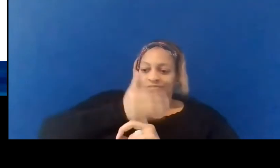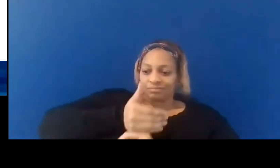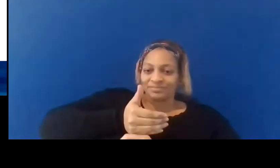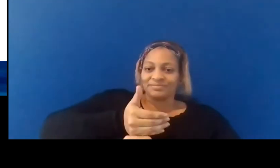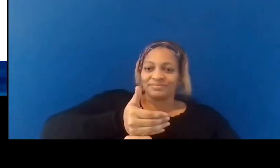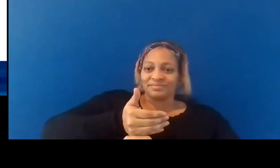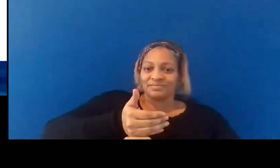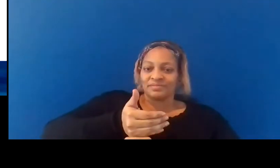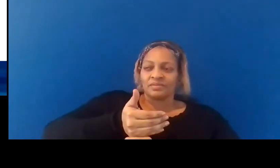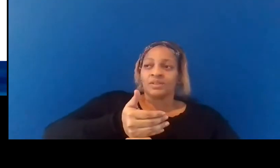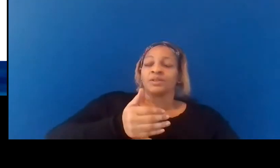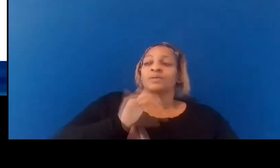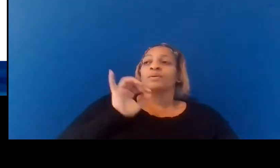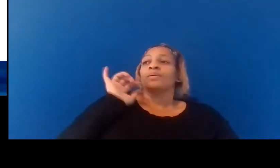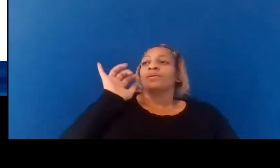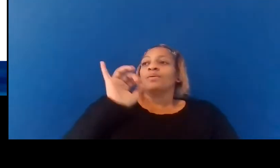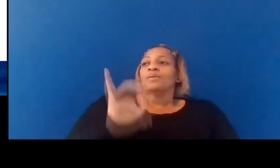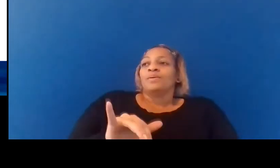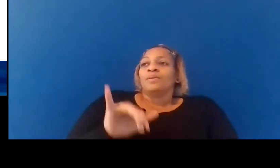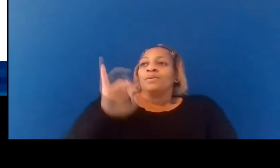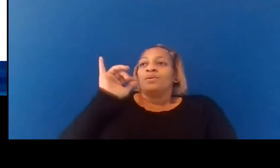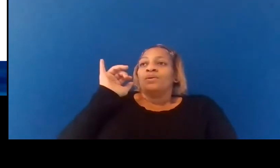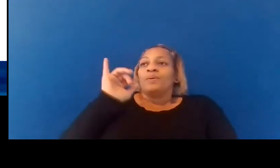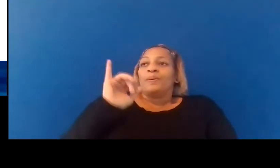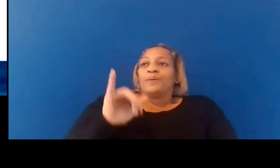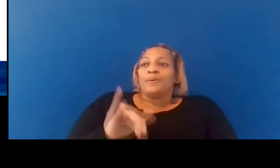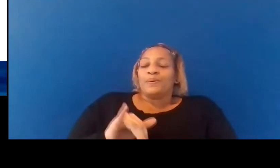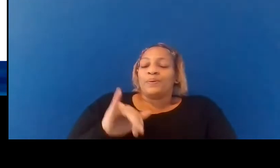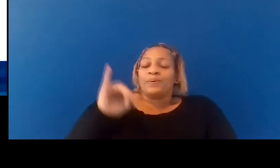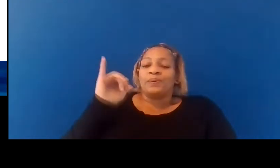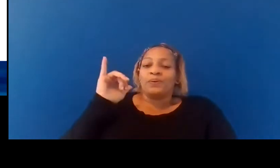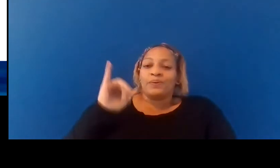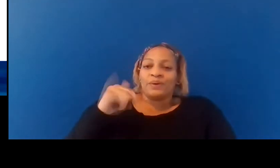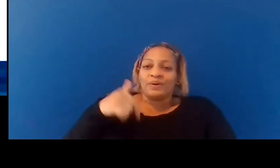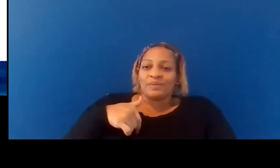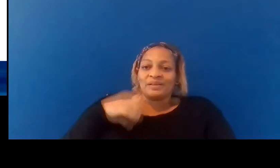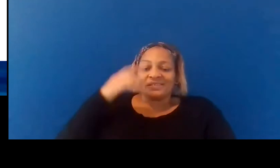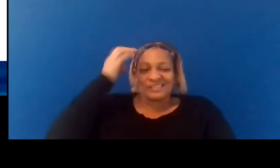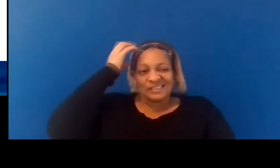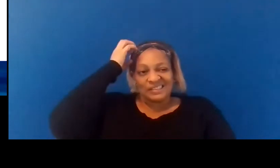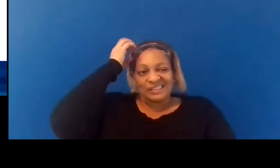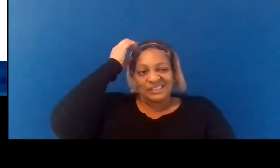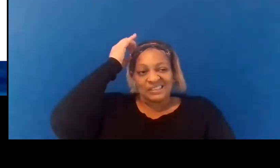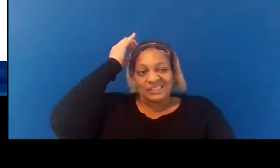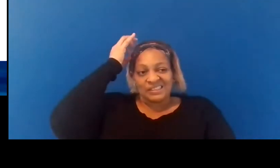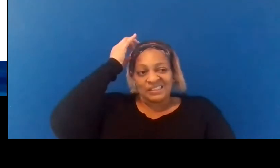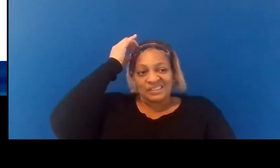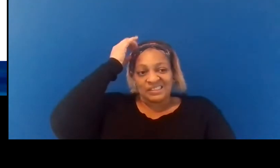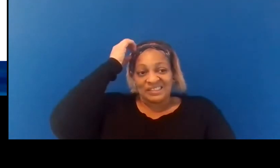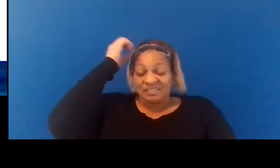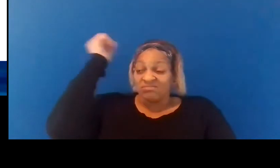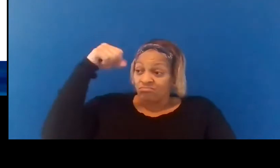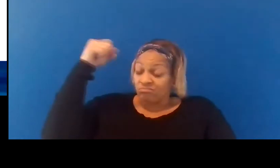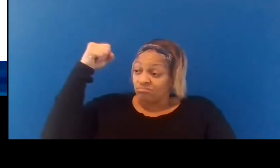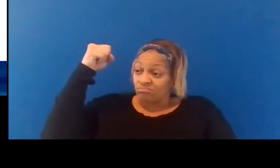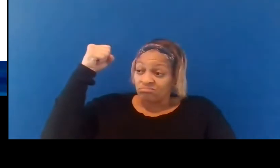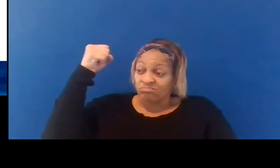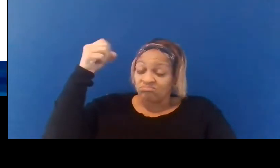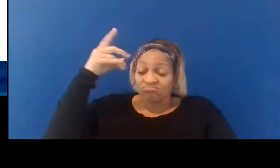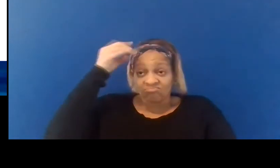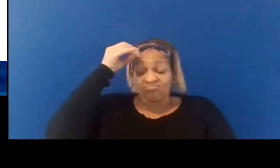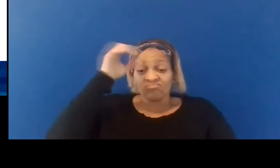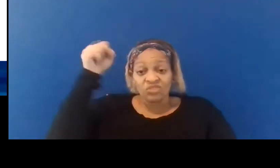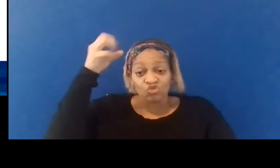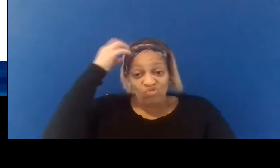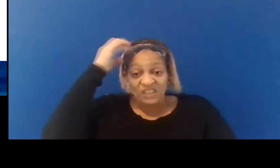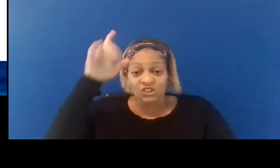Ooh, I got to breathe that. I got to scratch my head on that. Yes, scratch your head then. Breathe it in. Do whatever it